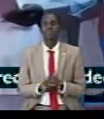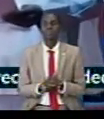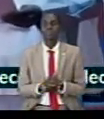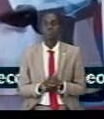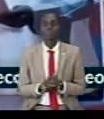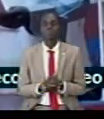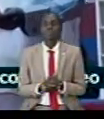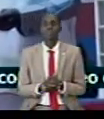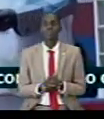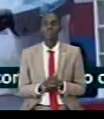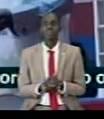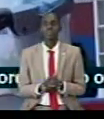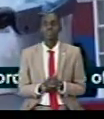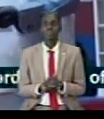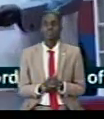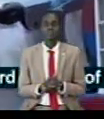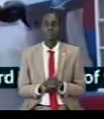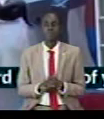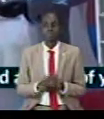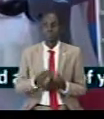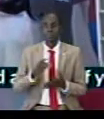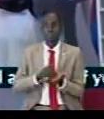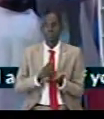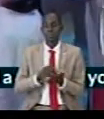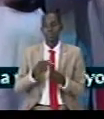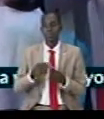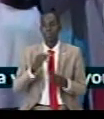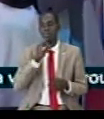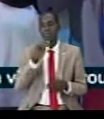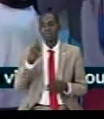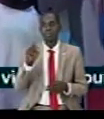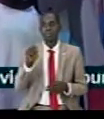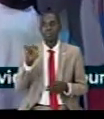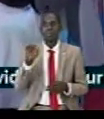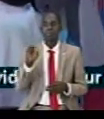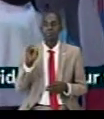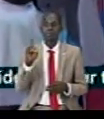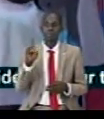I'm Dr. Kayode Abe, and tonight we want to